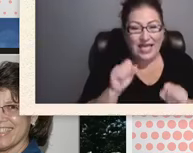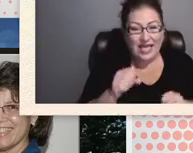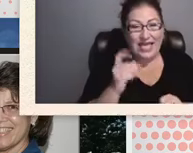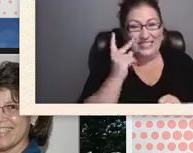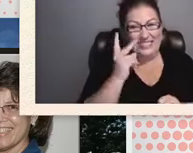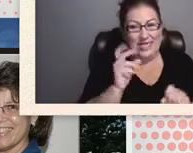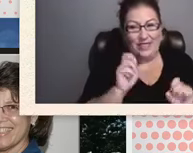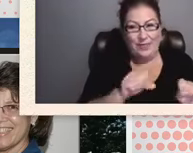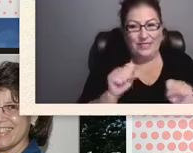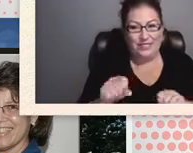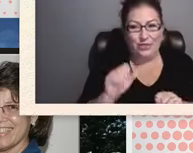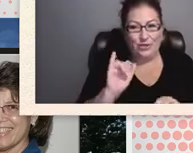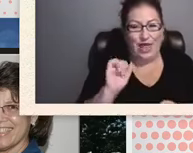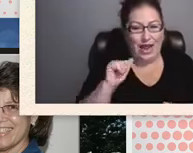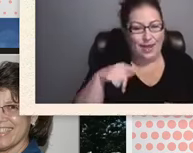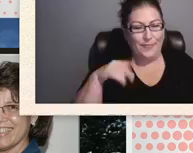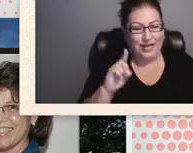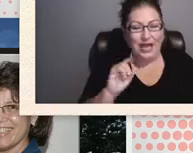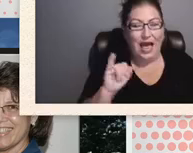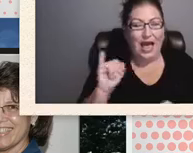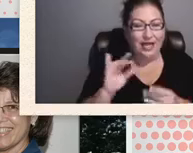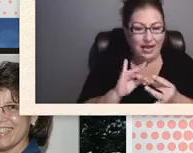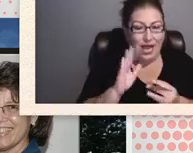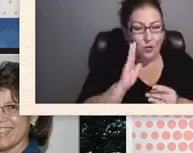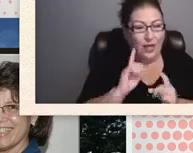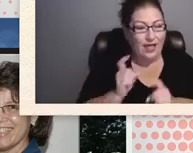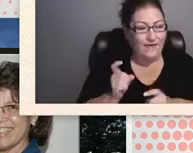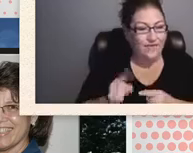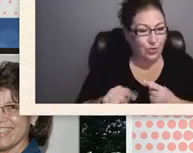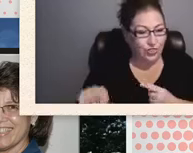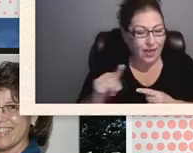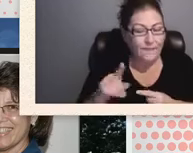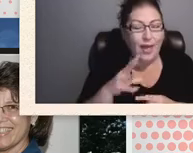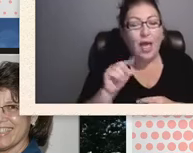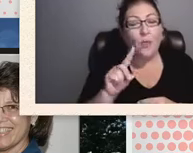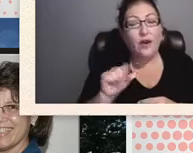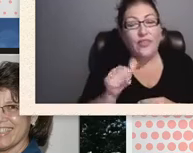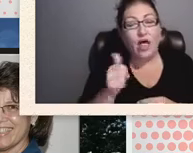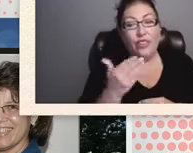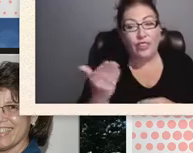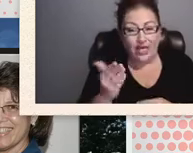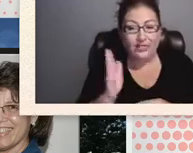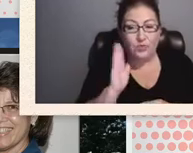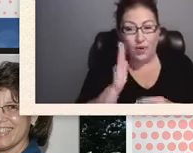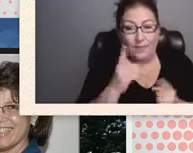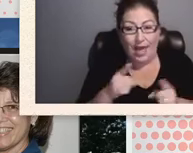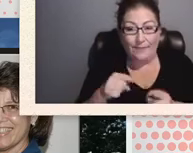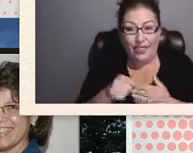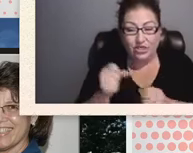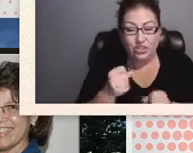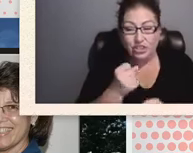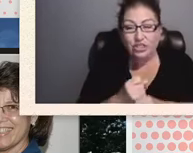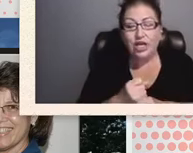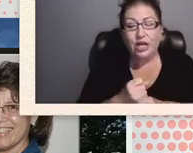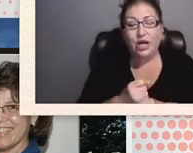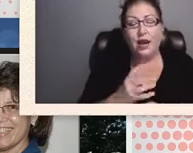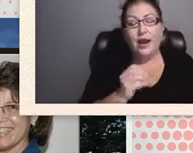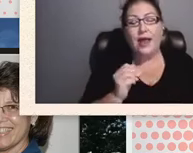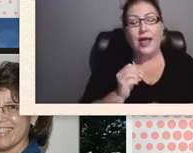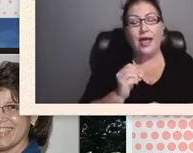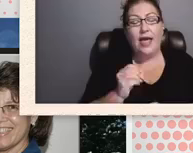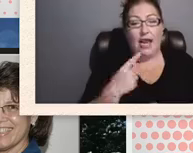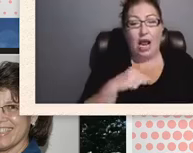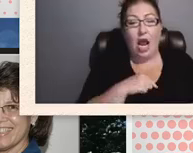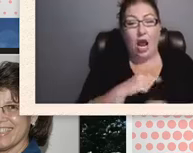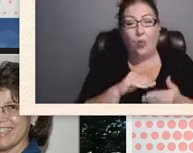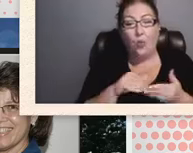APD iConnect will bring for them. And one of the other things that will be happening this year, and our waiver support coordinators